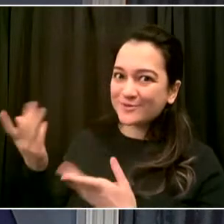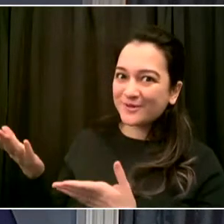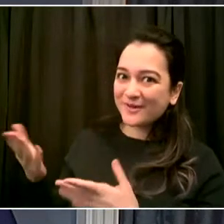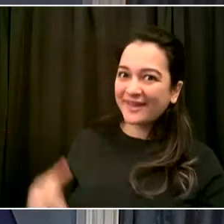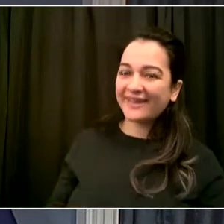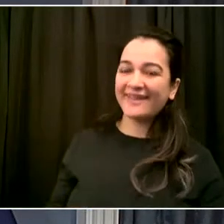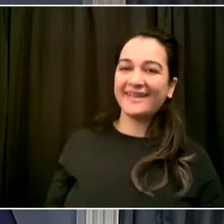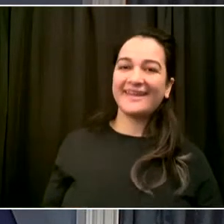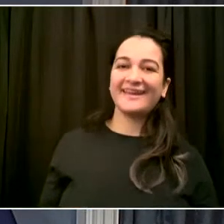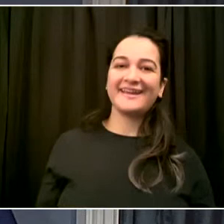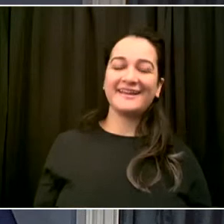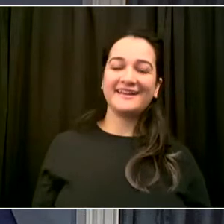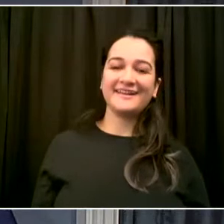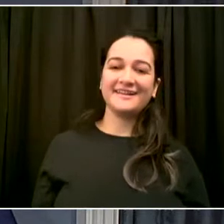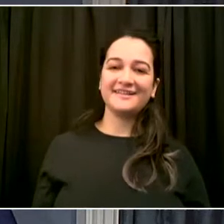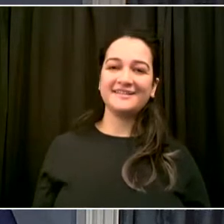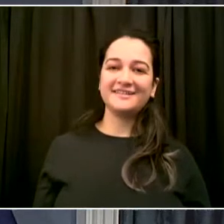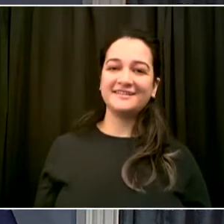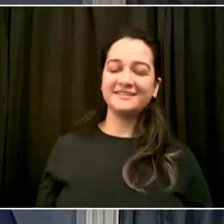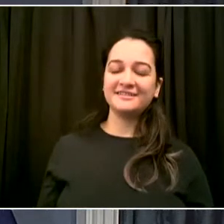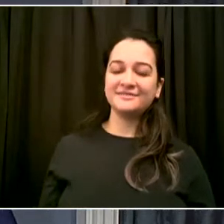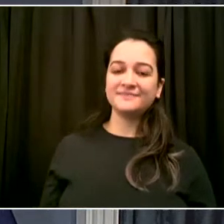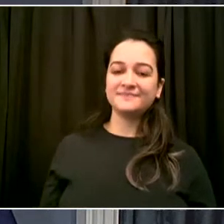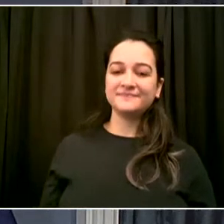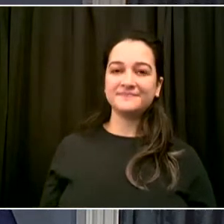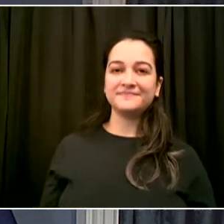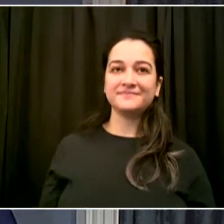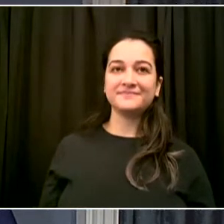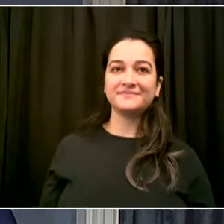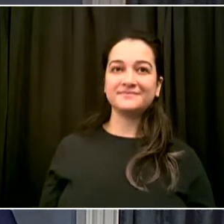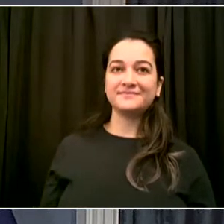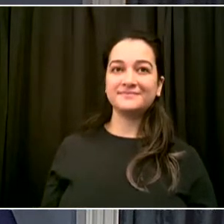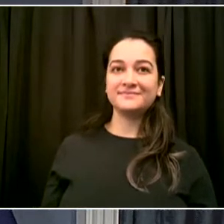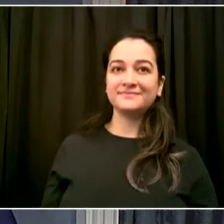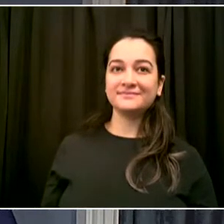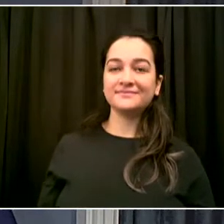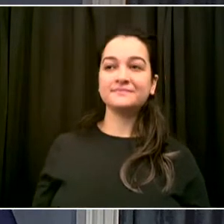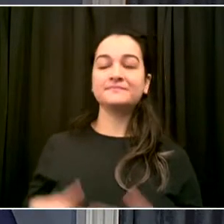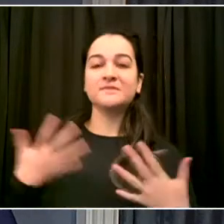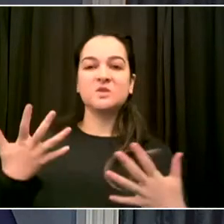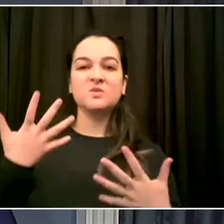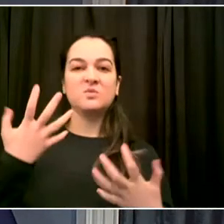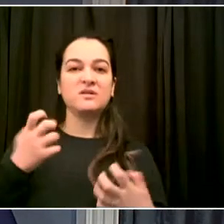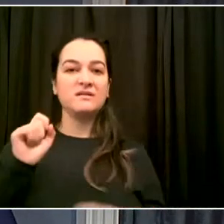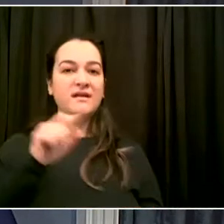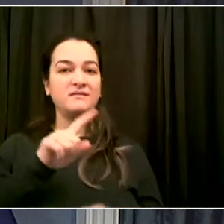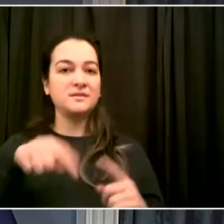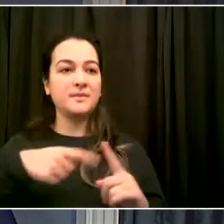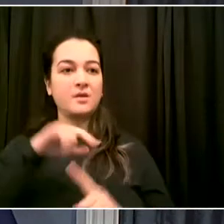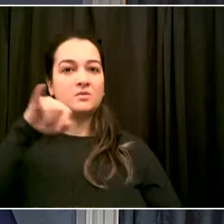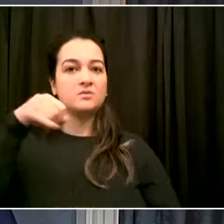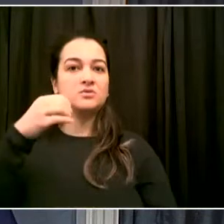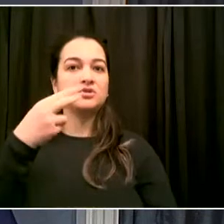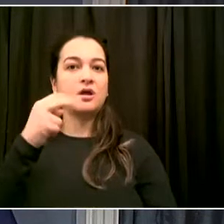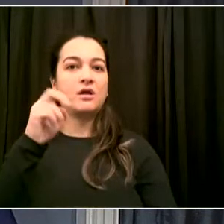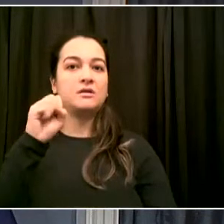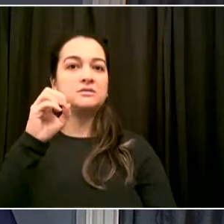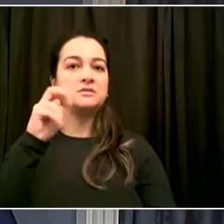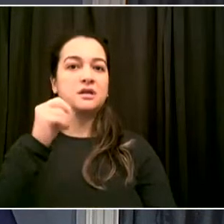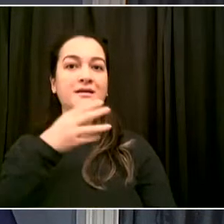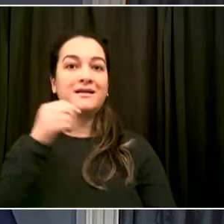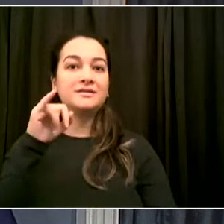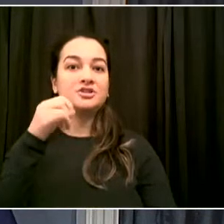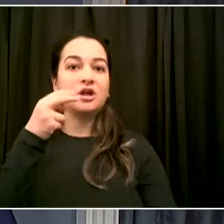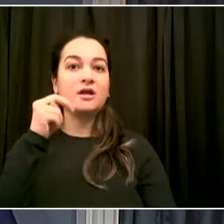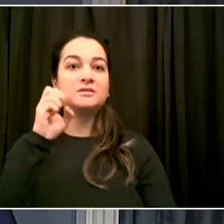get your thoughts on Johnson & Johnson's testimony earlier this morning. They said that they're going to ship 20 million single-dose vaccines by the end of